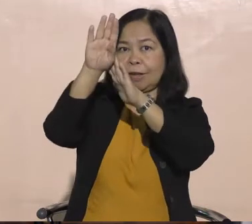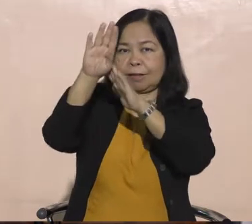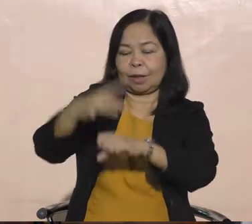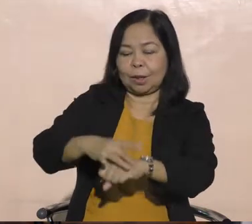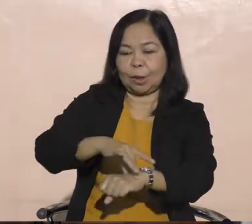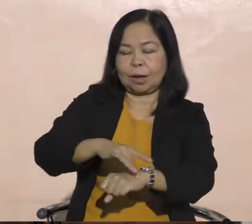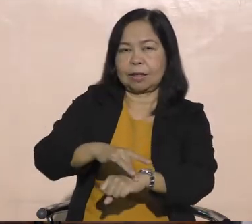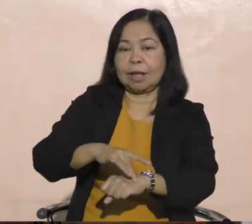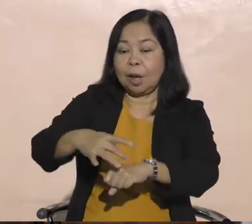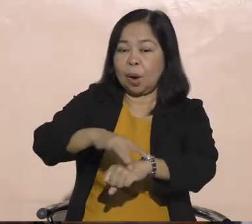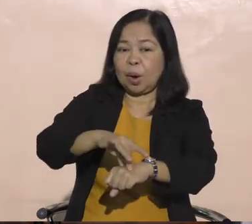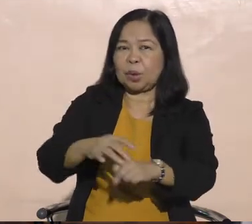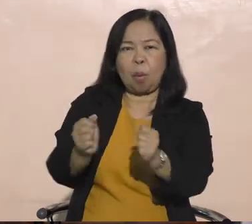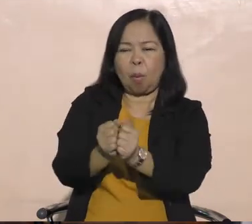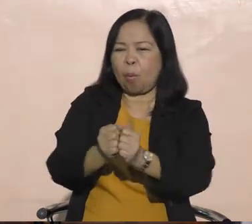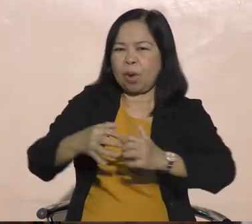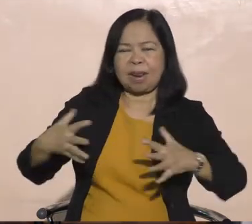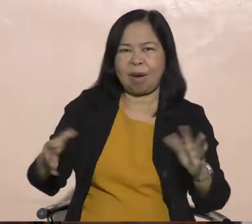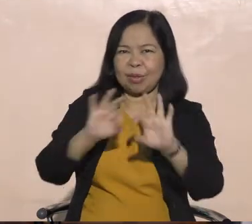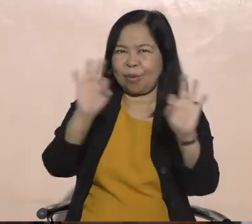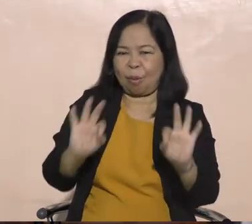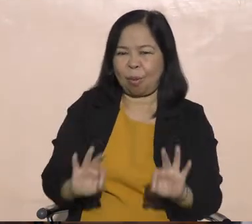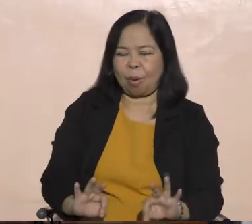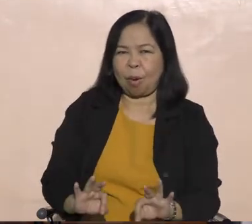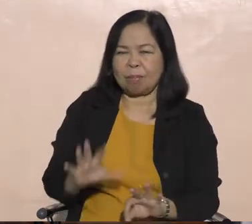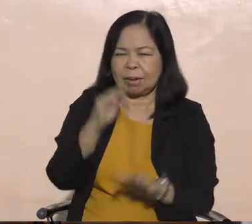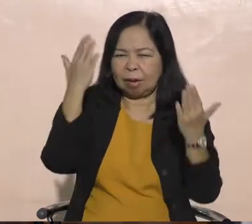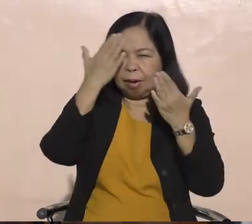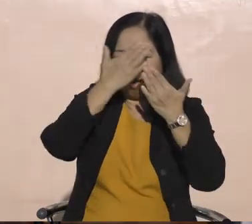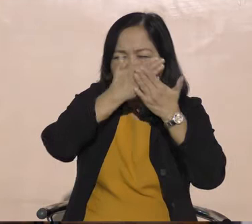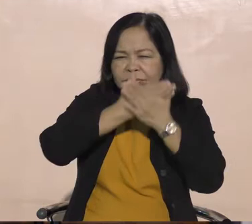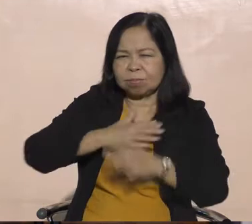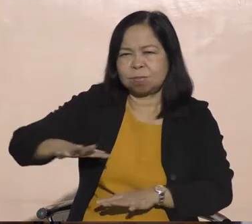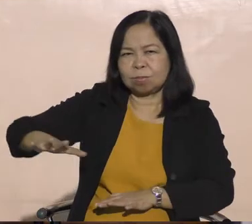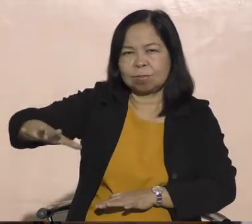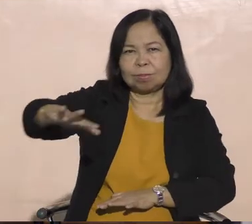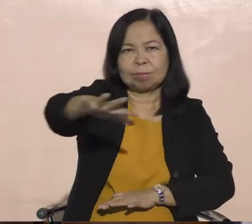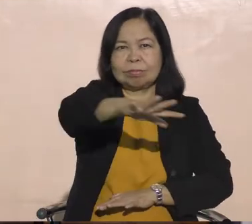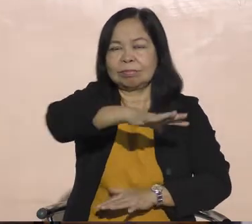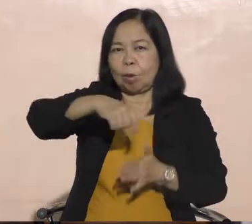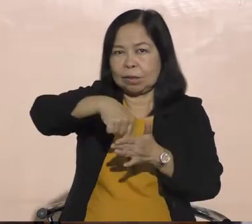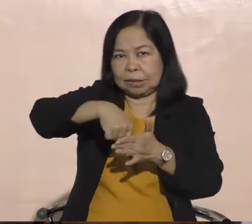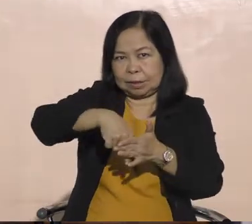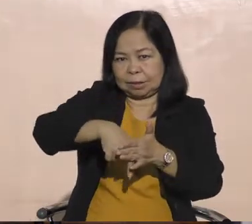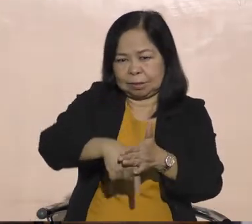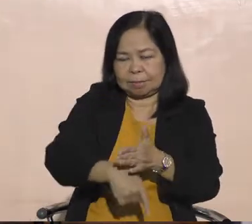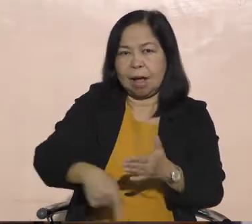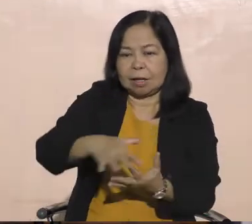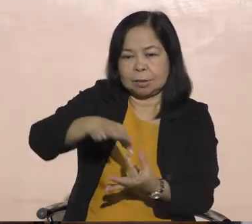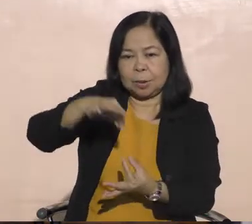was without form and void, and darkness was on the face of the deep. And